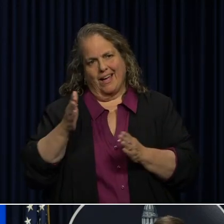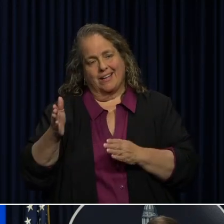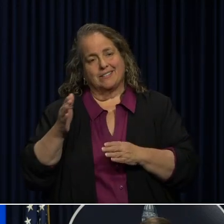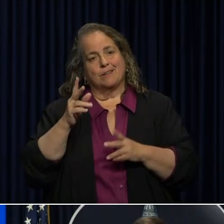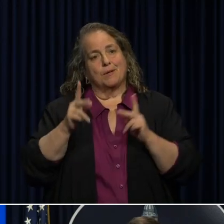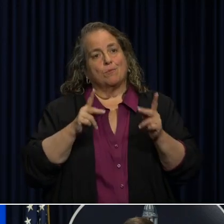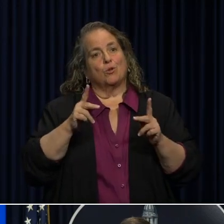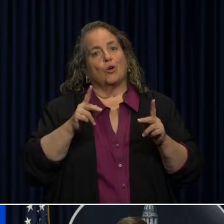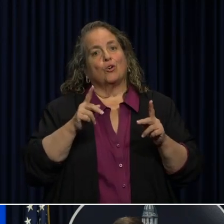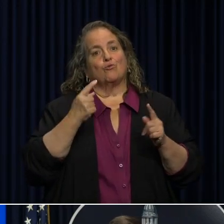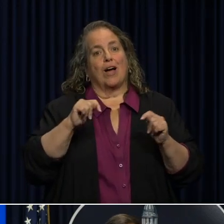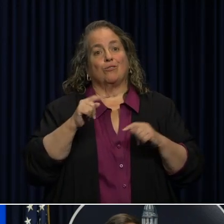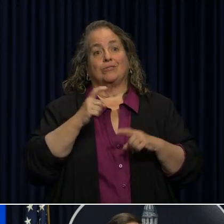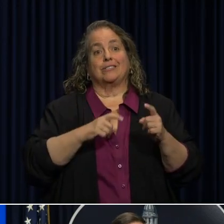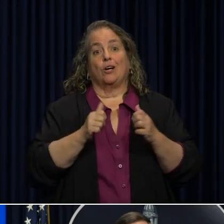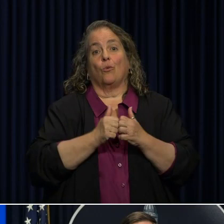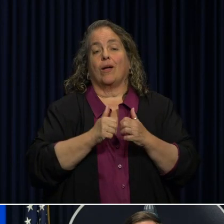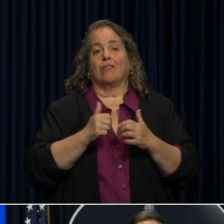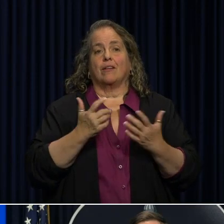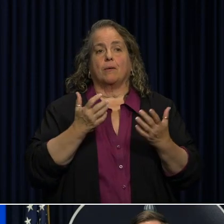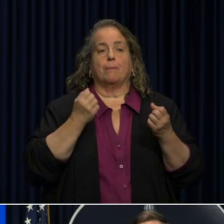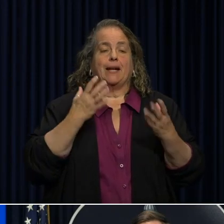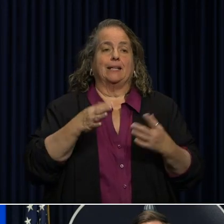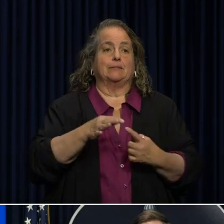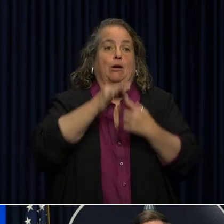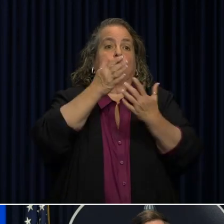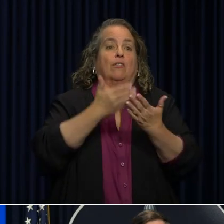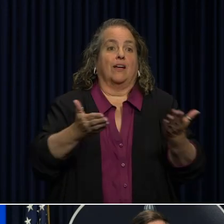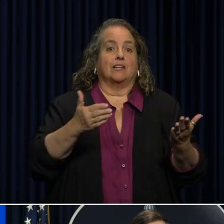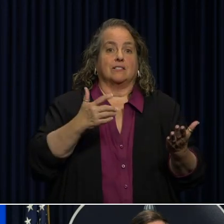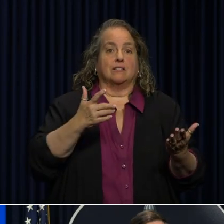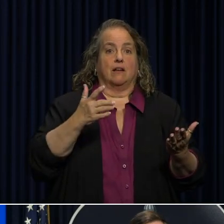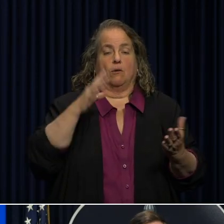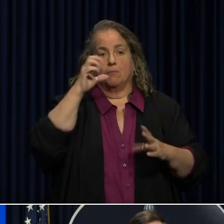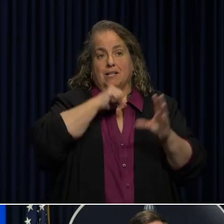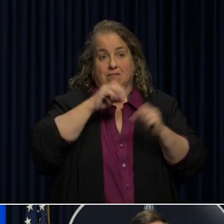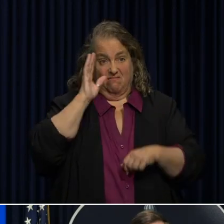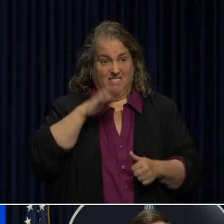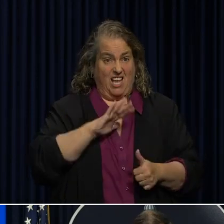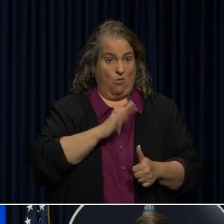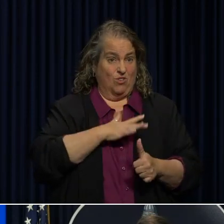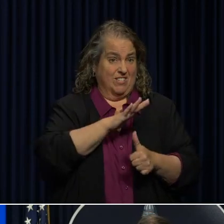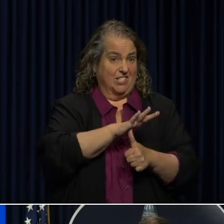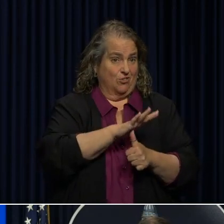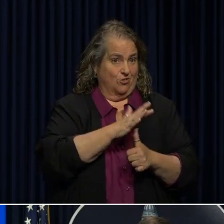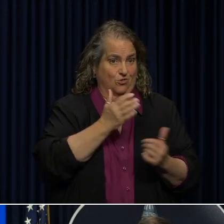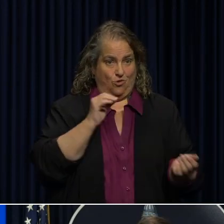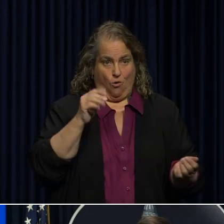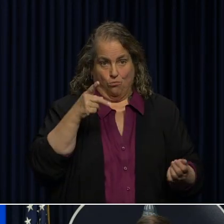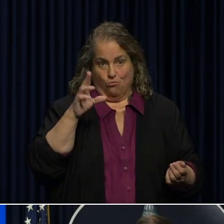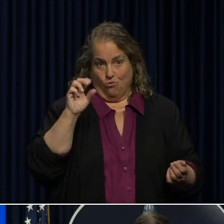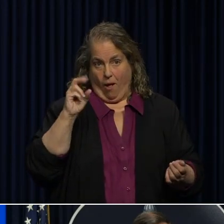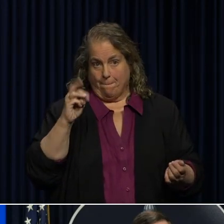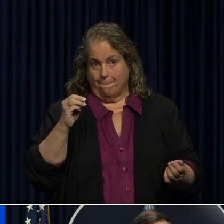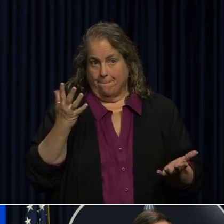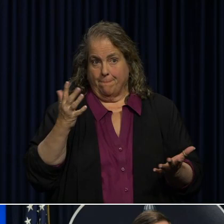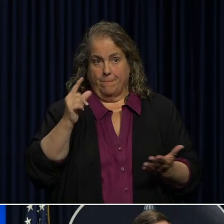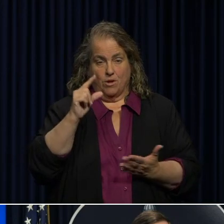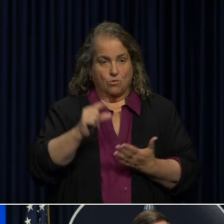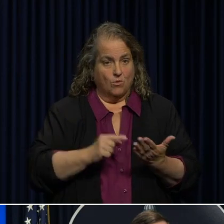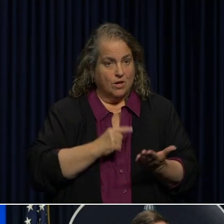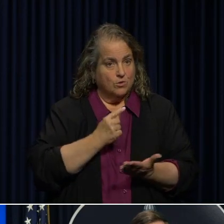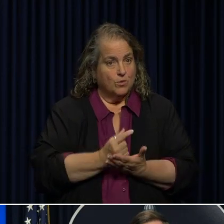missing. We talked about the fact that a lot of our seniors are going to miss prom, are going to miss graduation. My